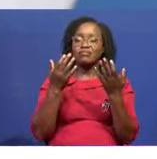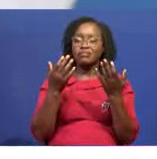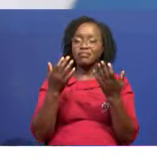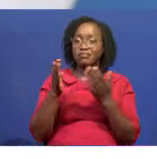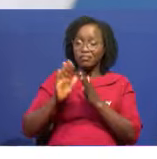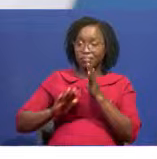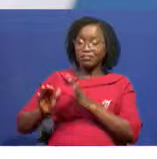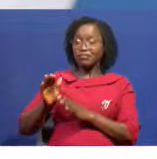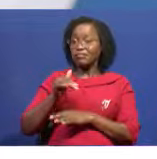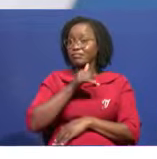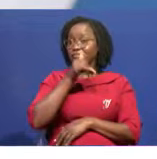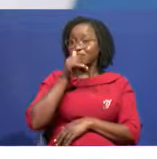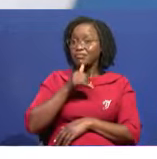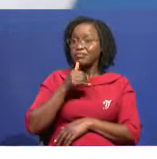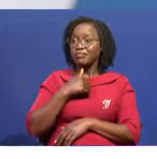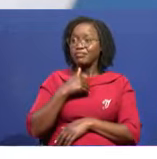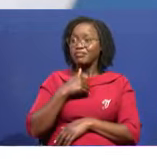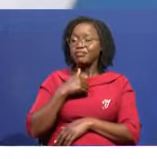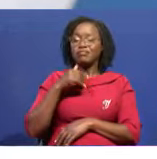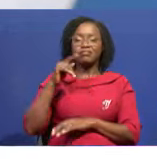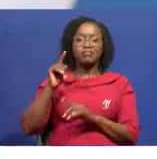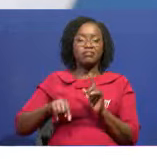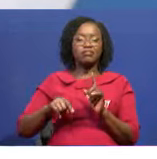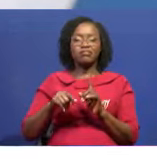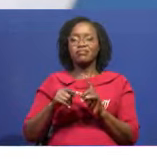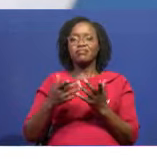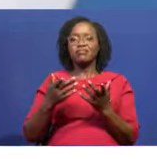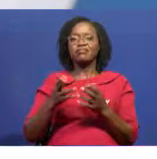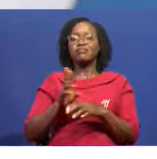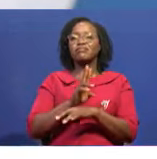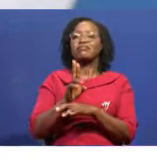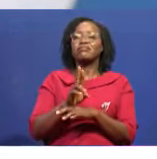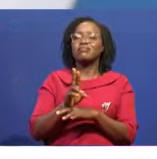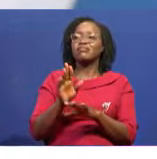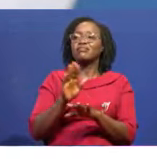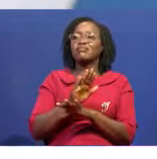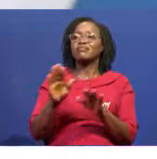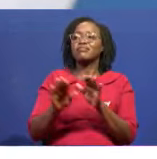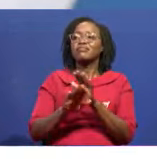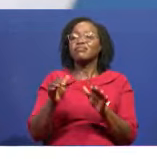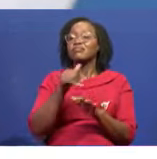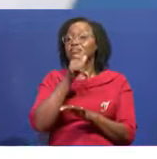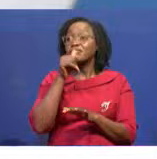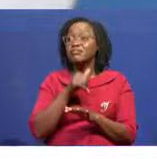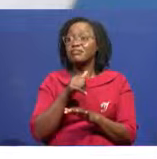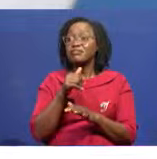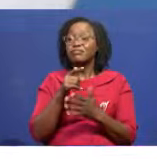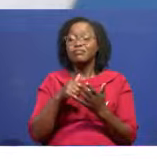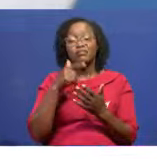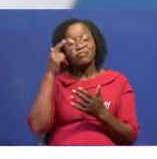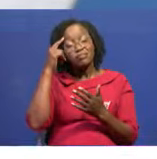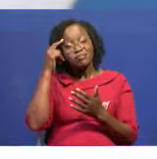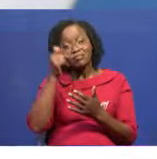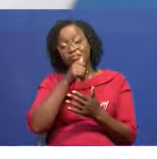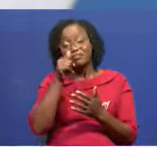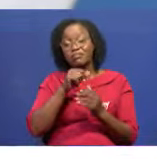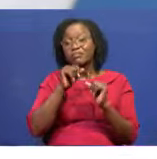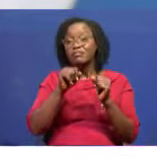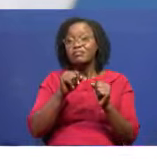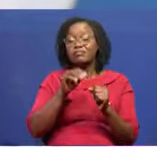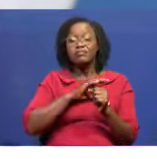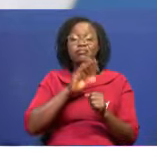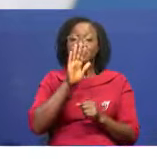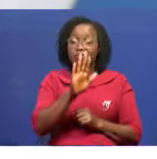the secrets you have are not supposed to be, consumed, because not everything is a secret. What you think is a secret could actually be for